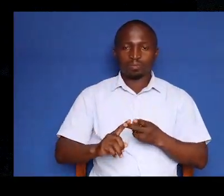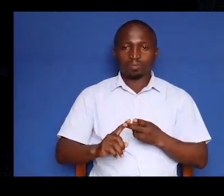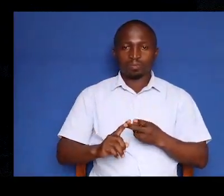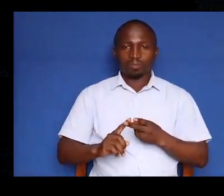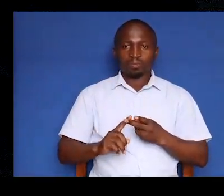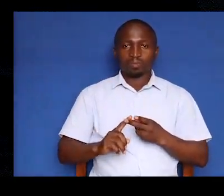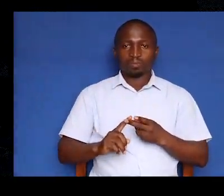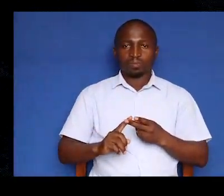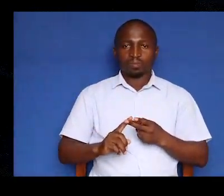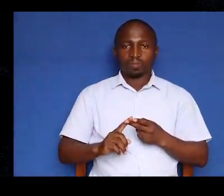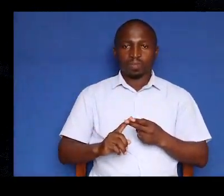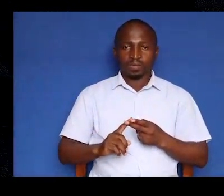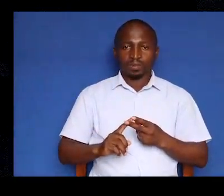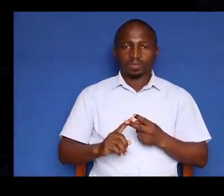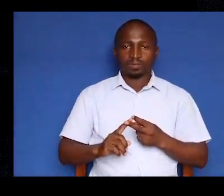tax system,